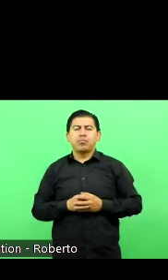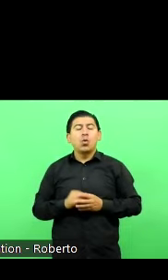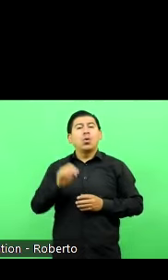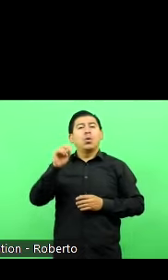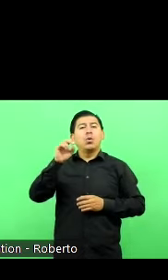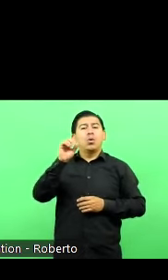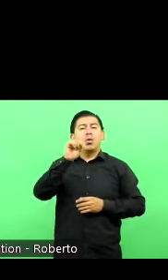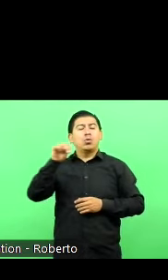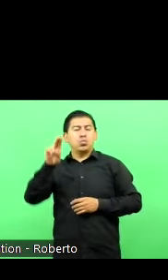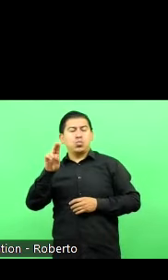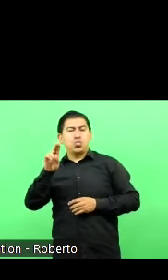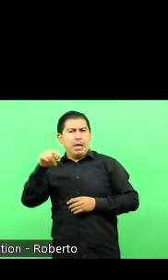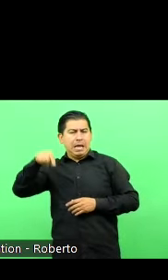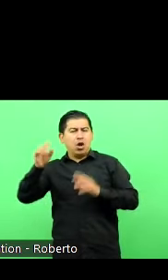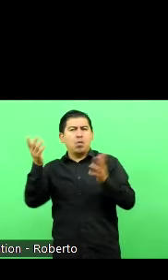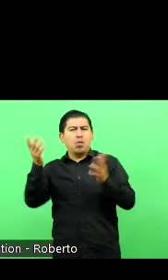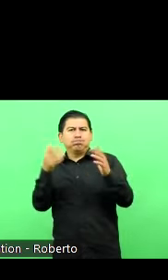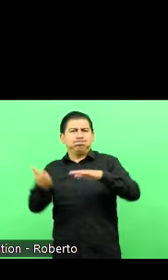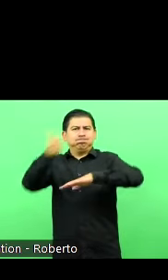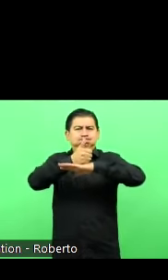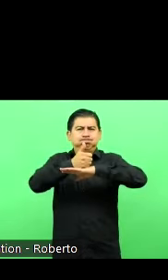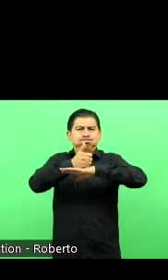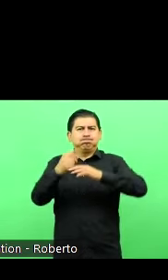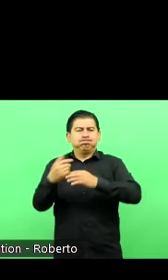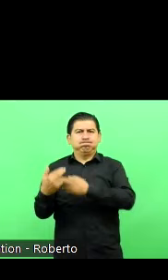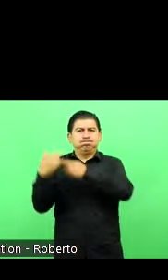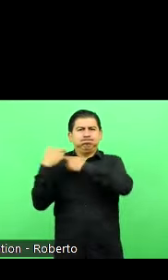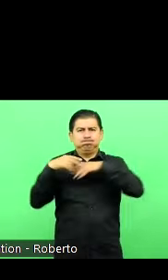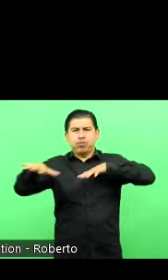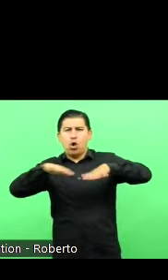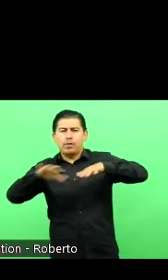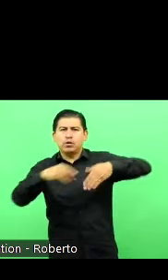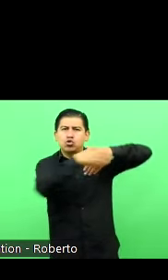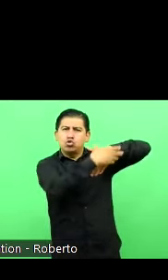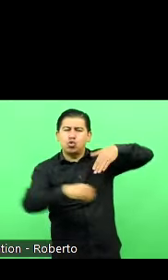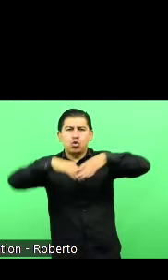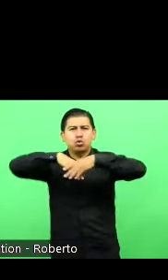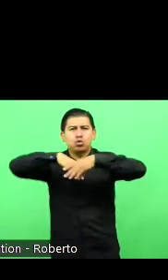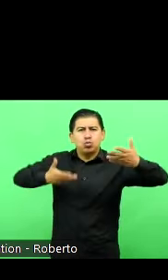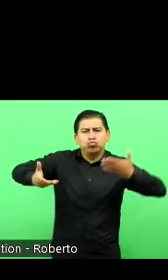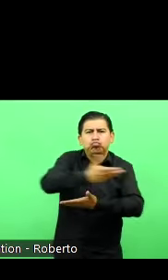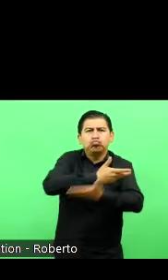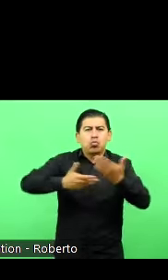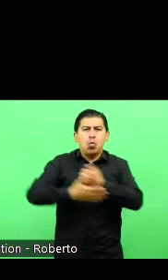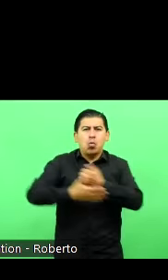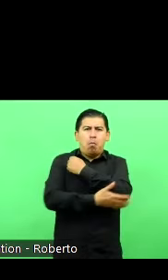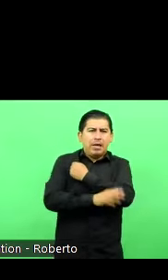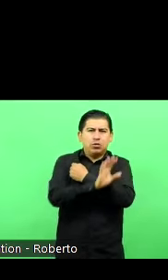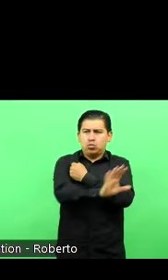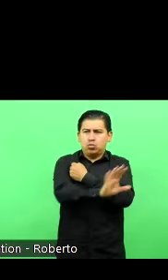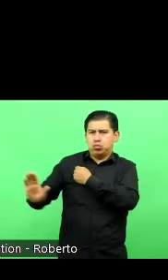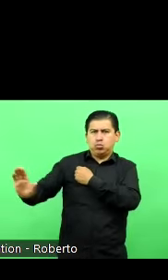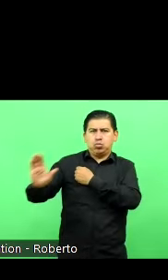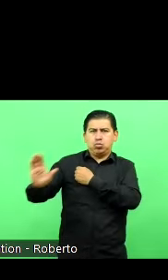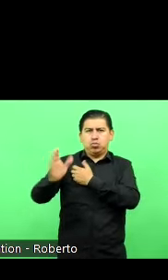cooperation fosters collaboration among developing countries by facilitating knowledge exchange, technical cooperation, and resource